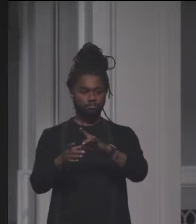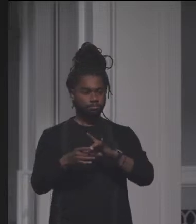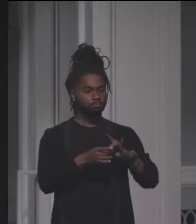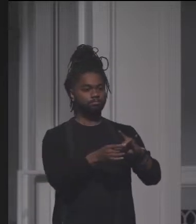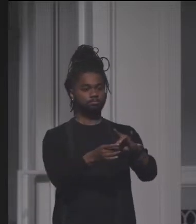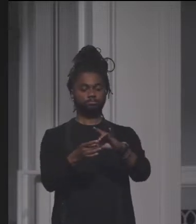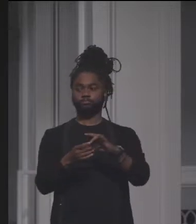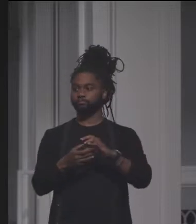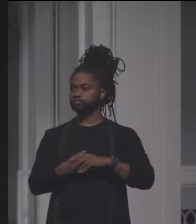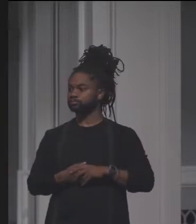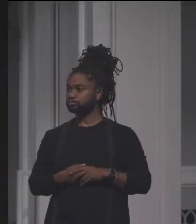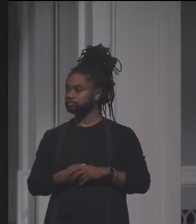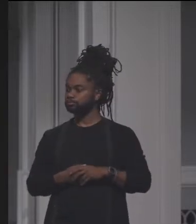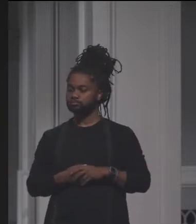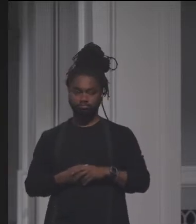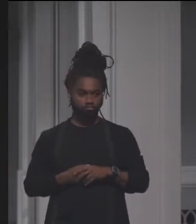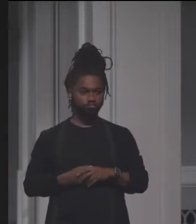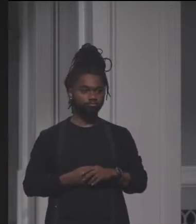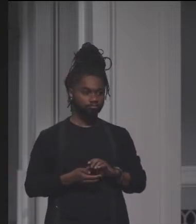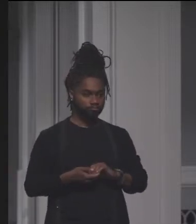how